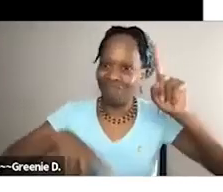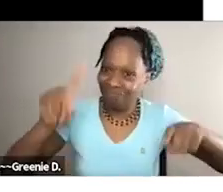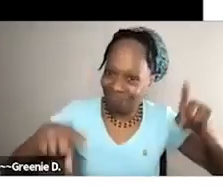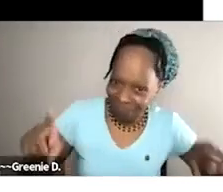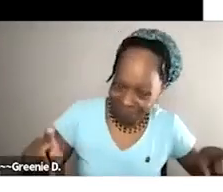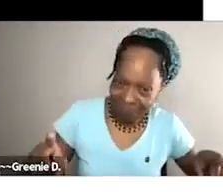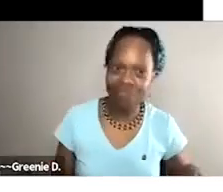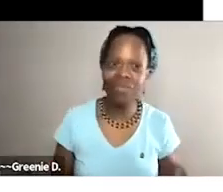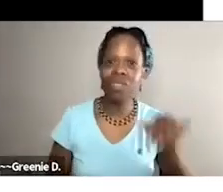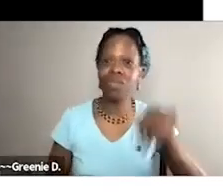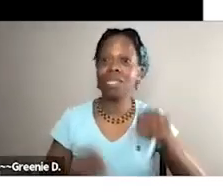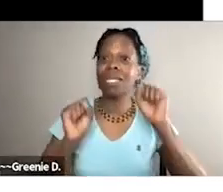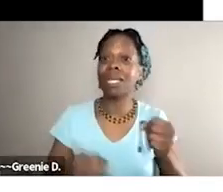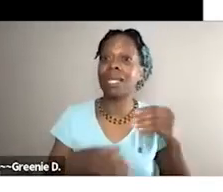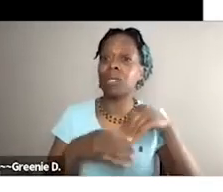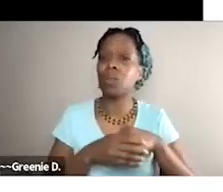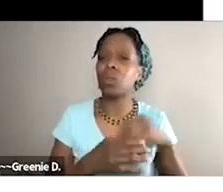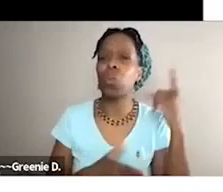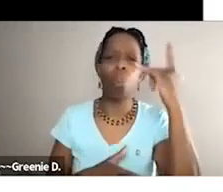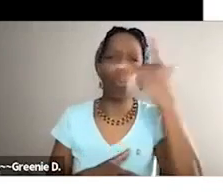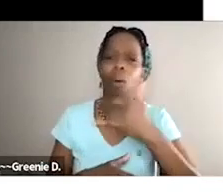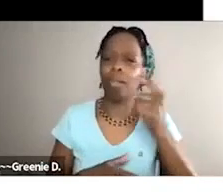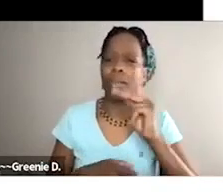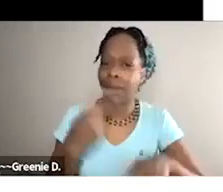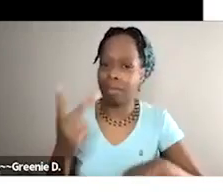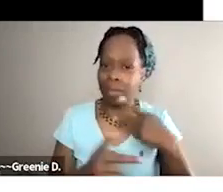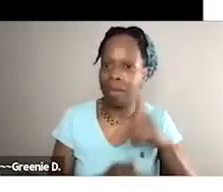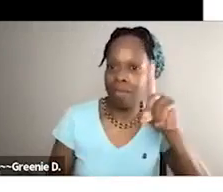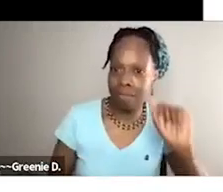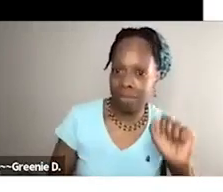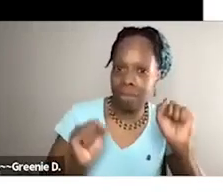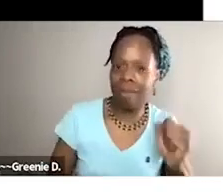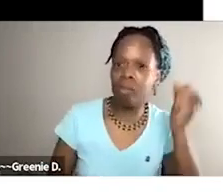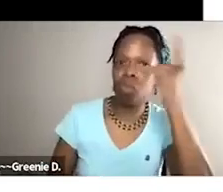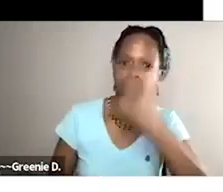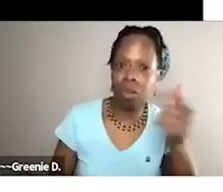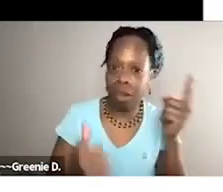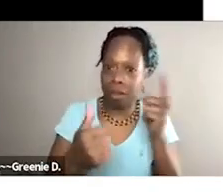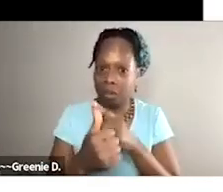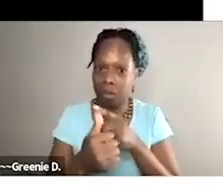that are temporary or permanent, visible